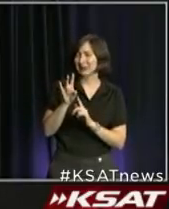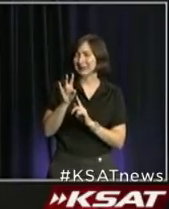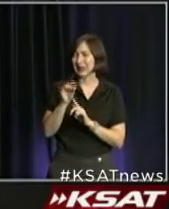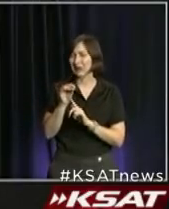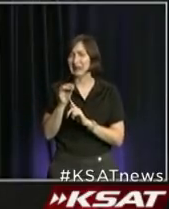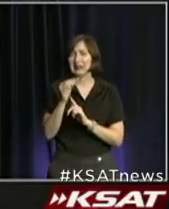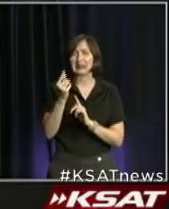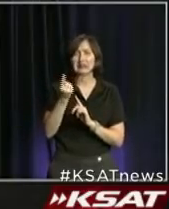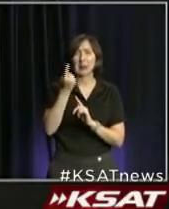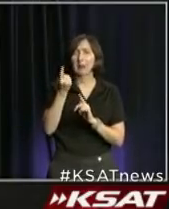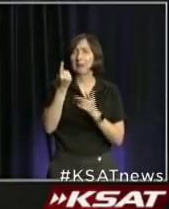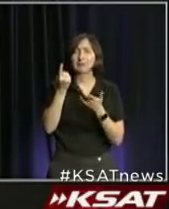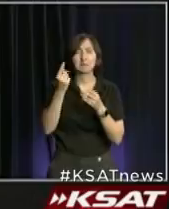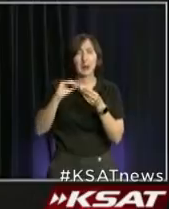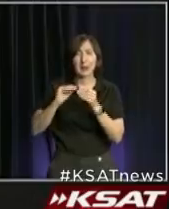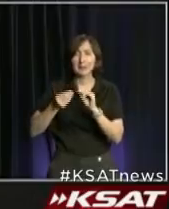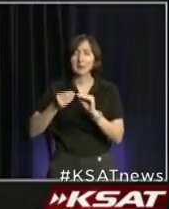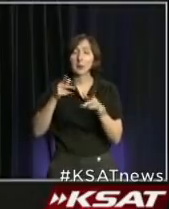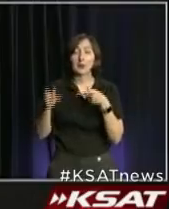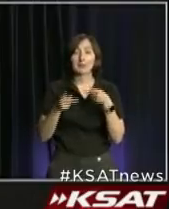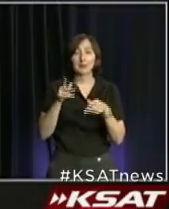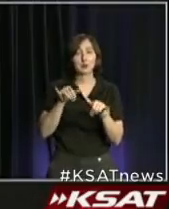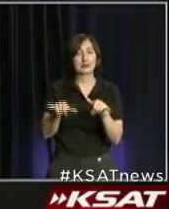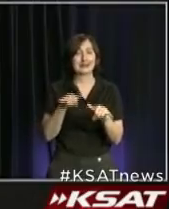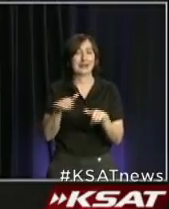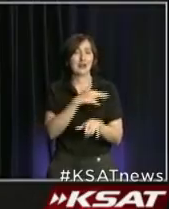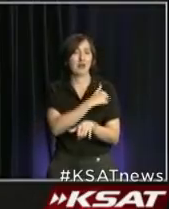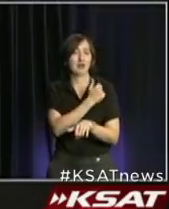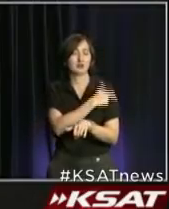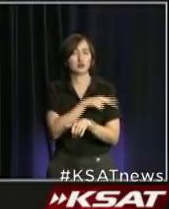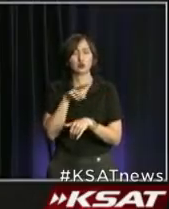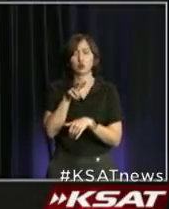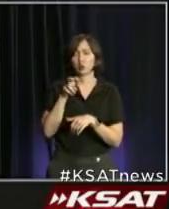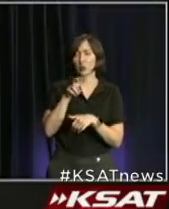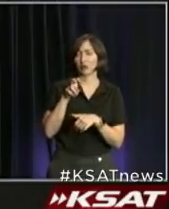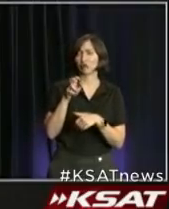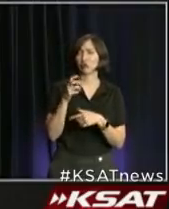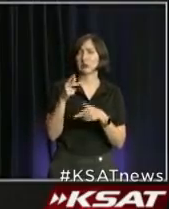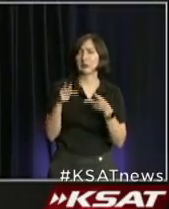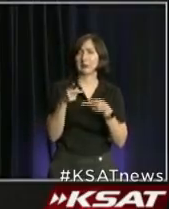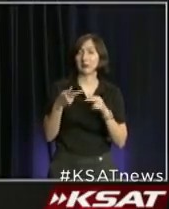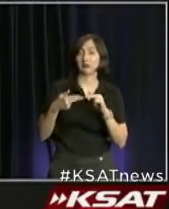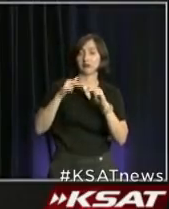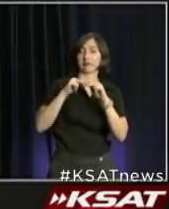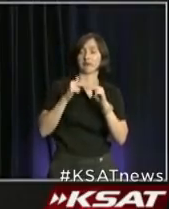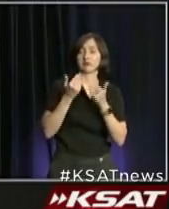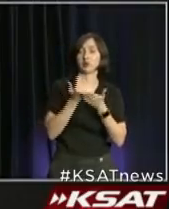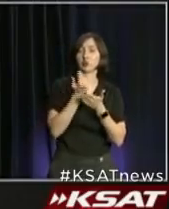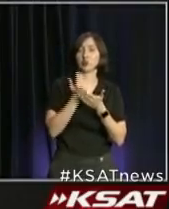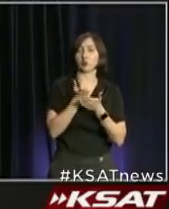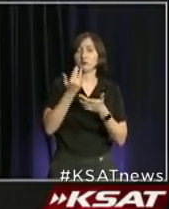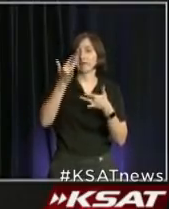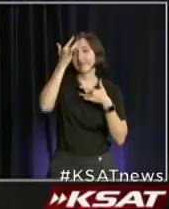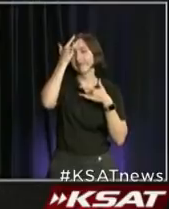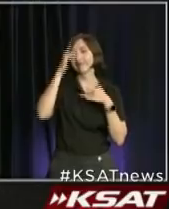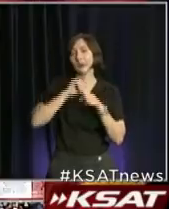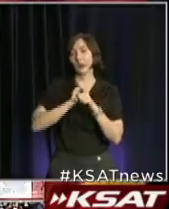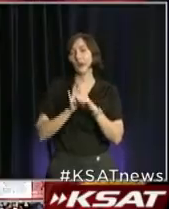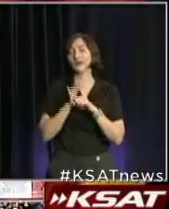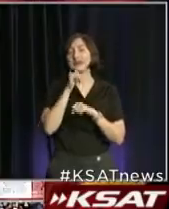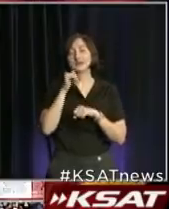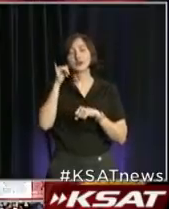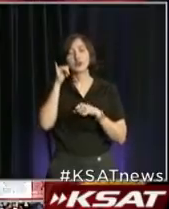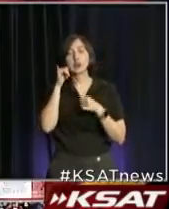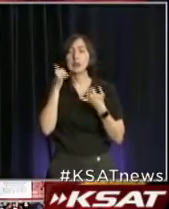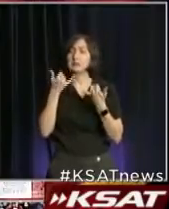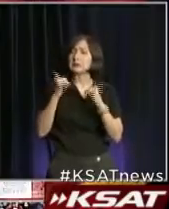I think, were just identified as being infected yesterday. So we still need to be careful. We're clearly on the downside, and we're working our way out